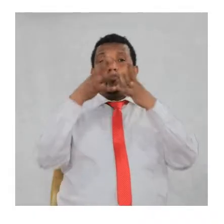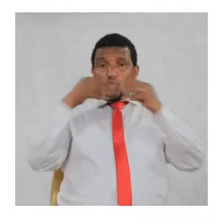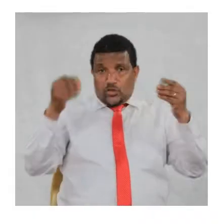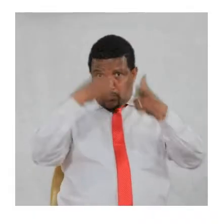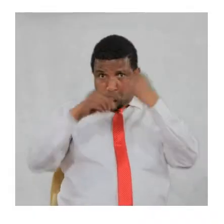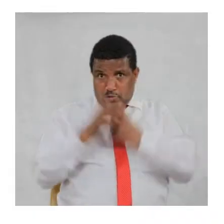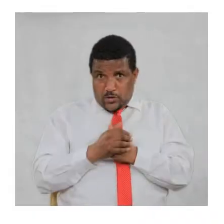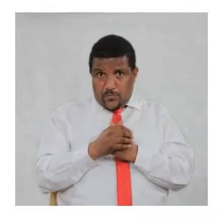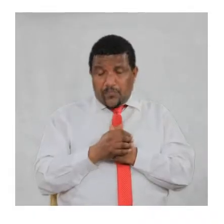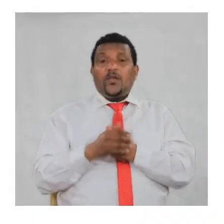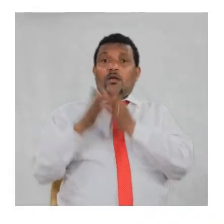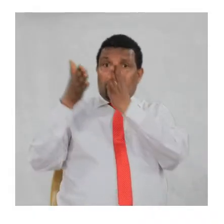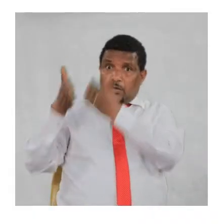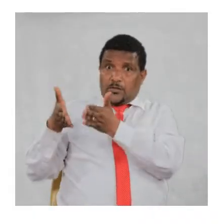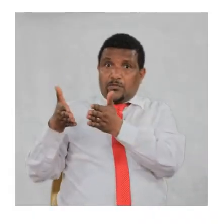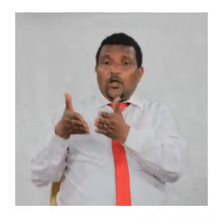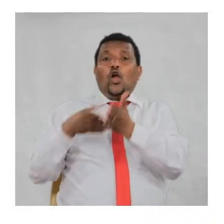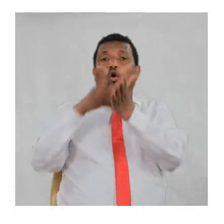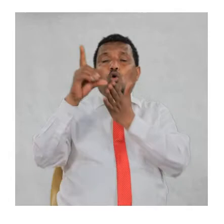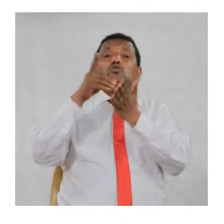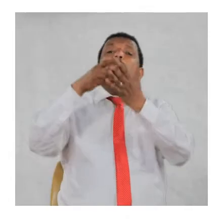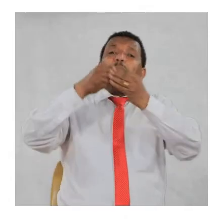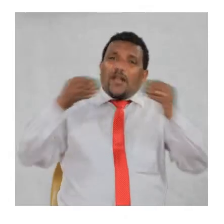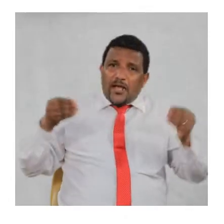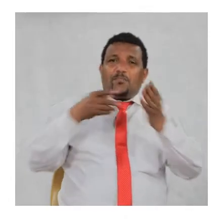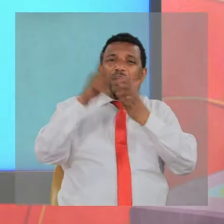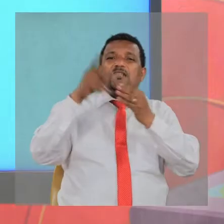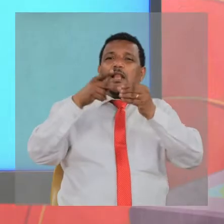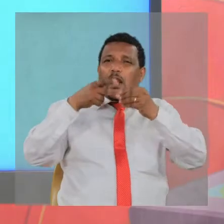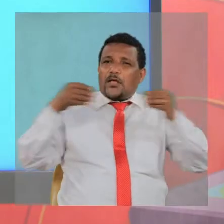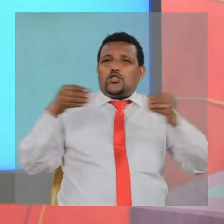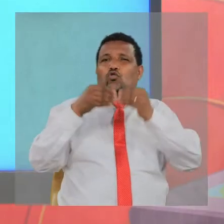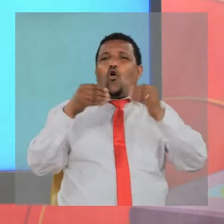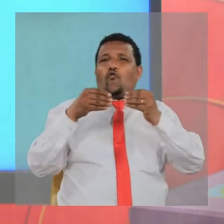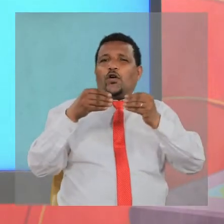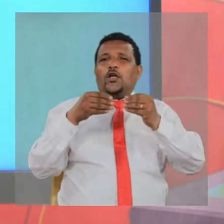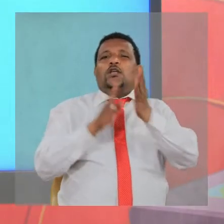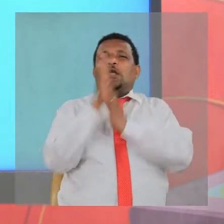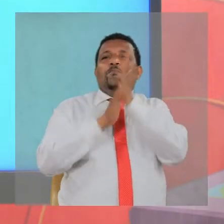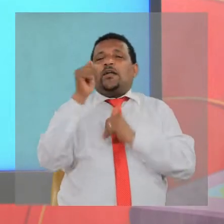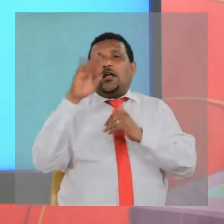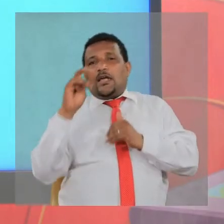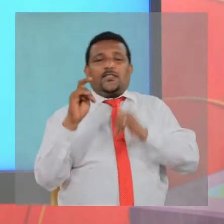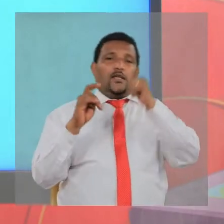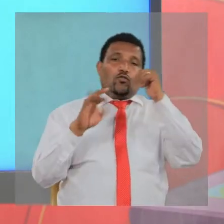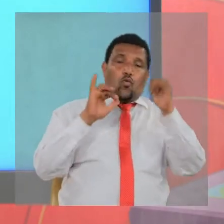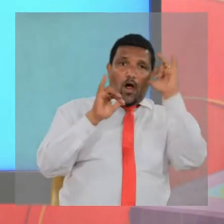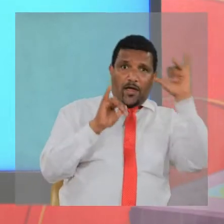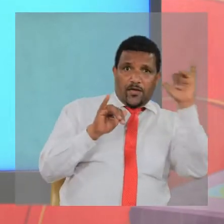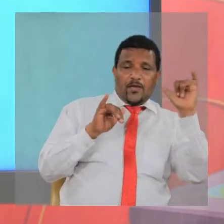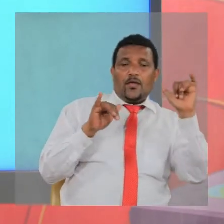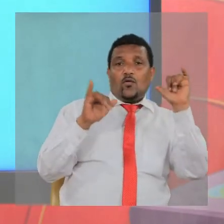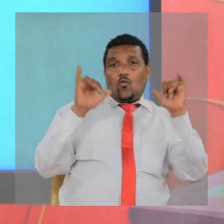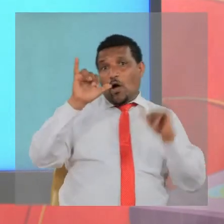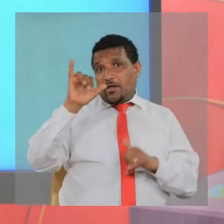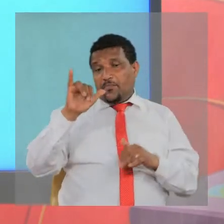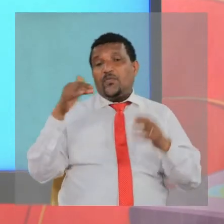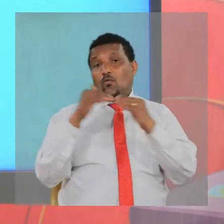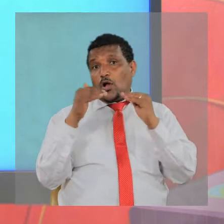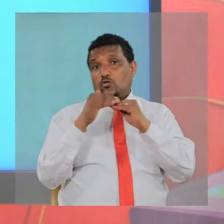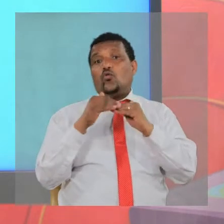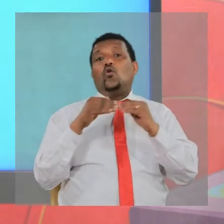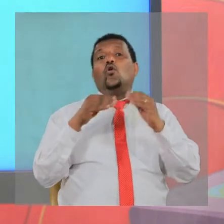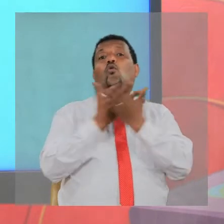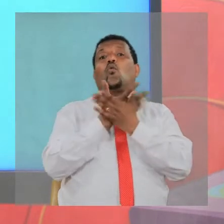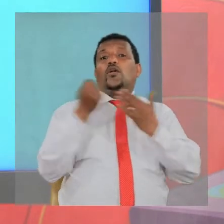solution part, the cross price elasticity of demand between X and Y equals to the quantity of commodity X final